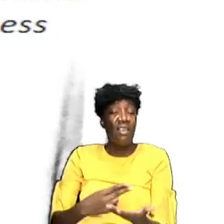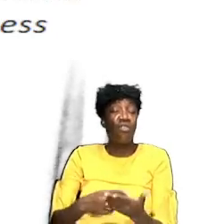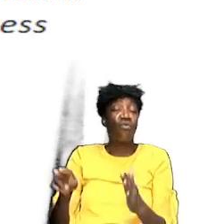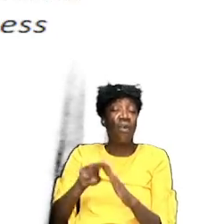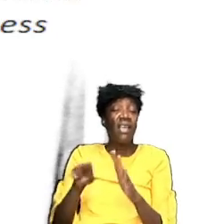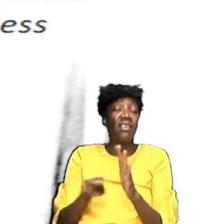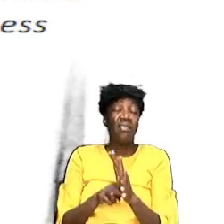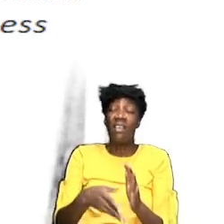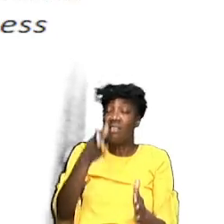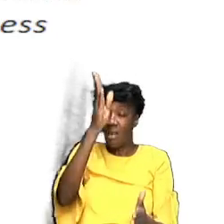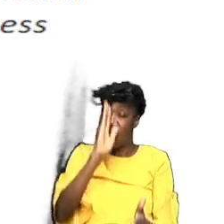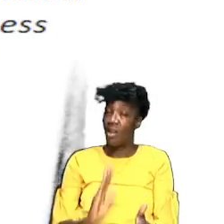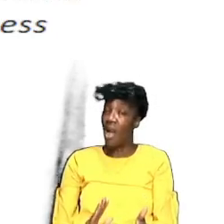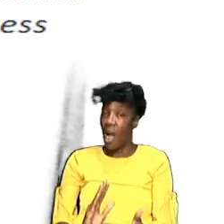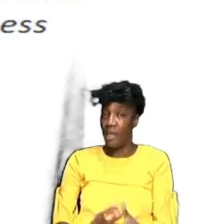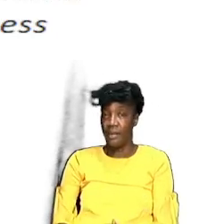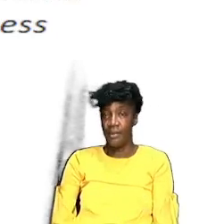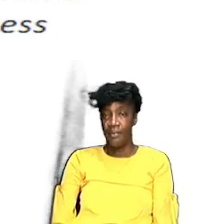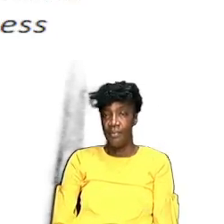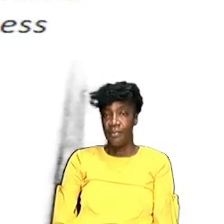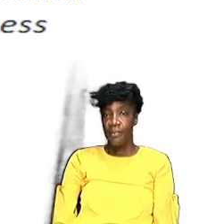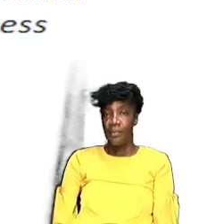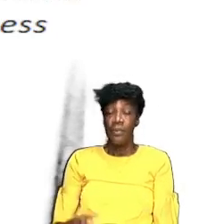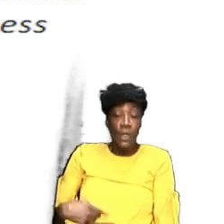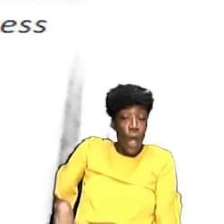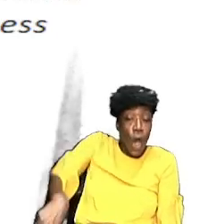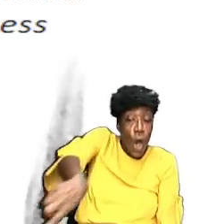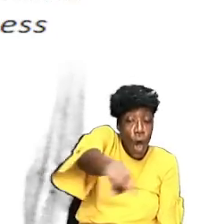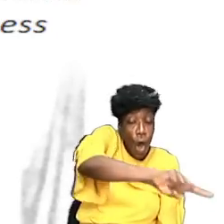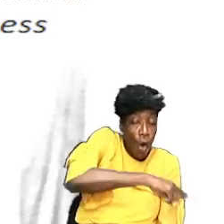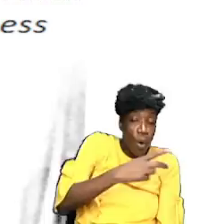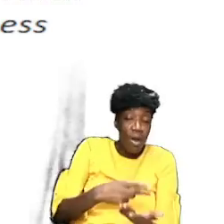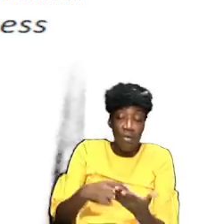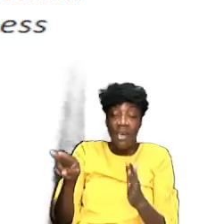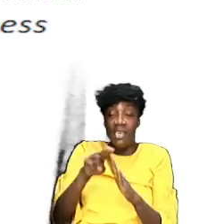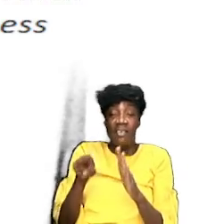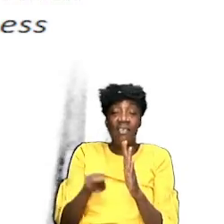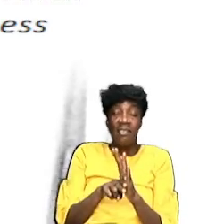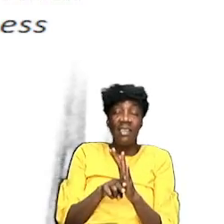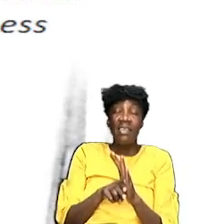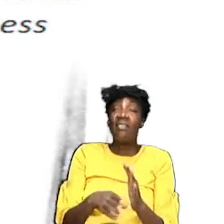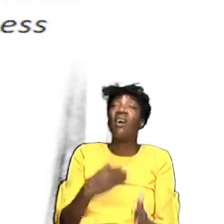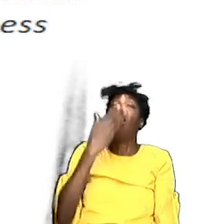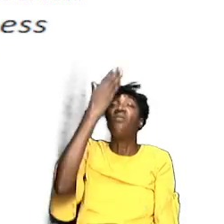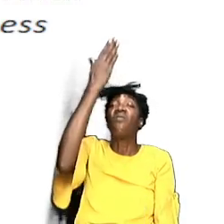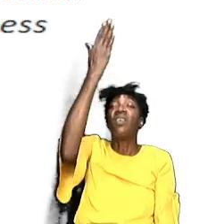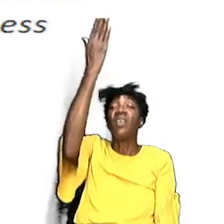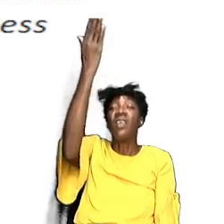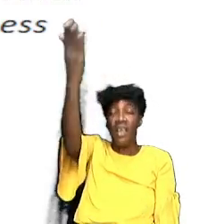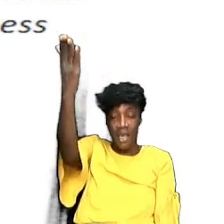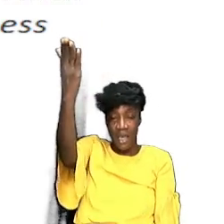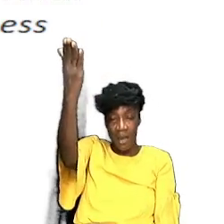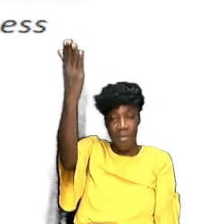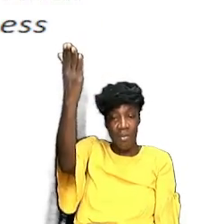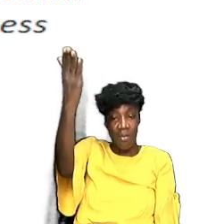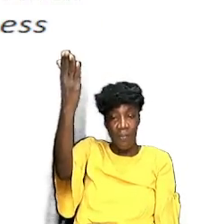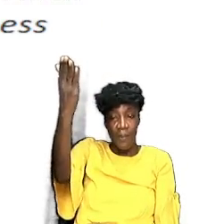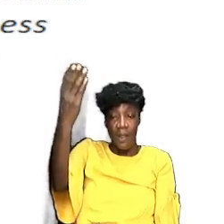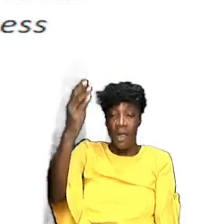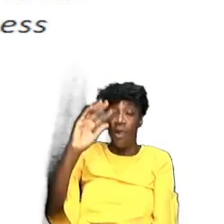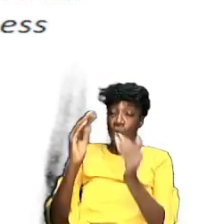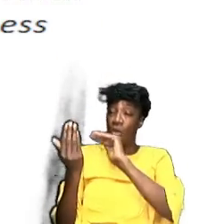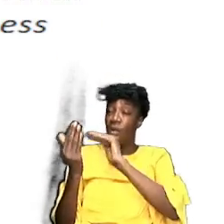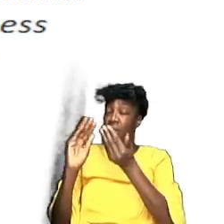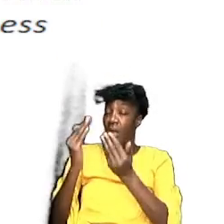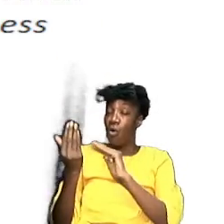of God. Praise God. So our righteousness really is of him. Praise God. And therefore we become righteous